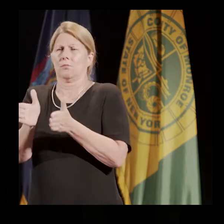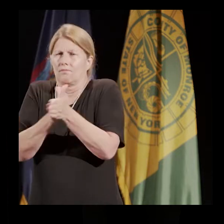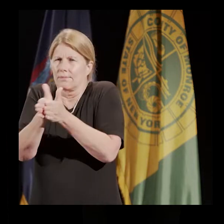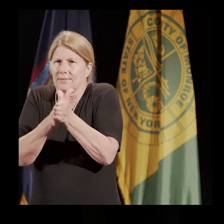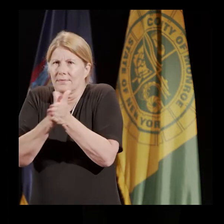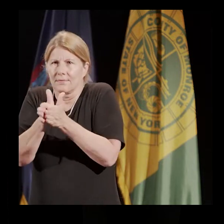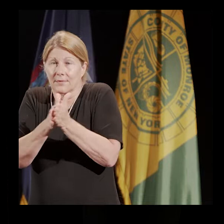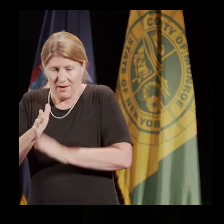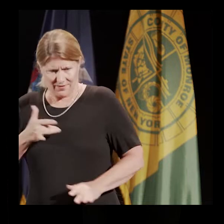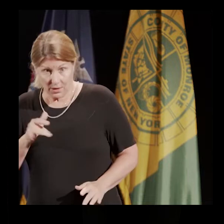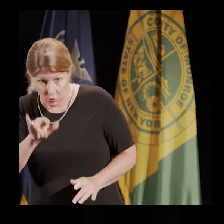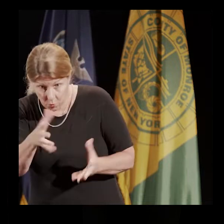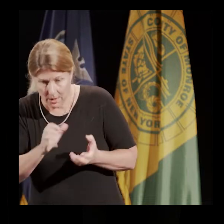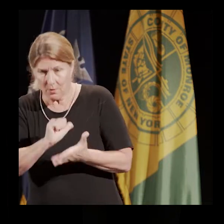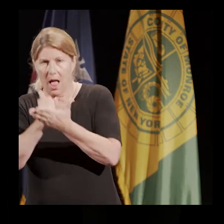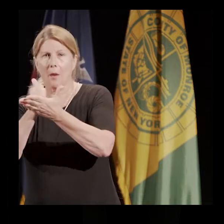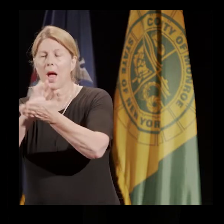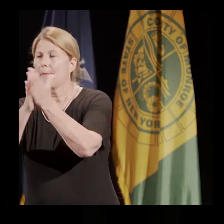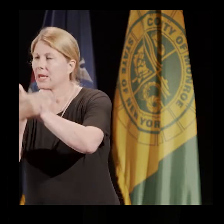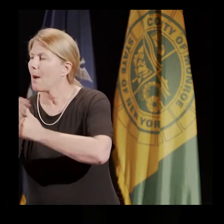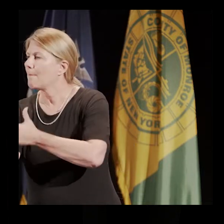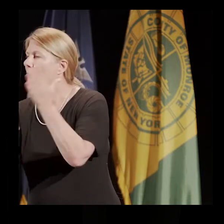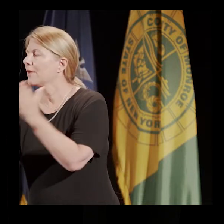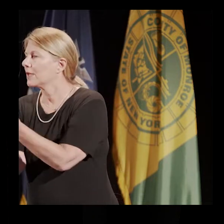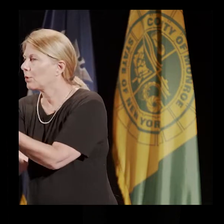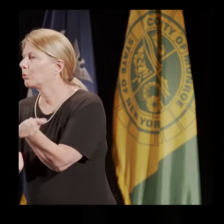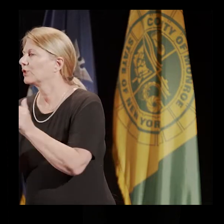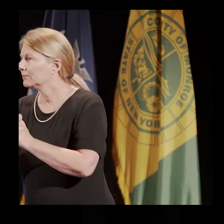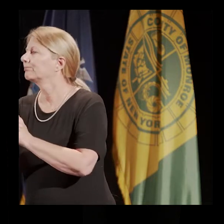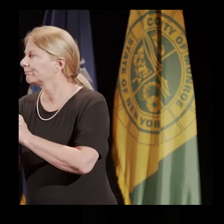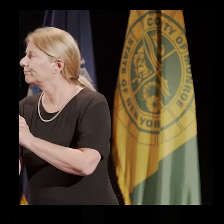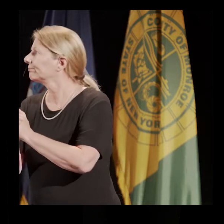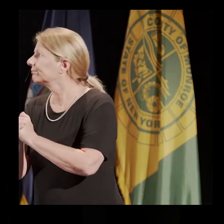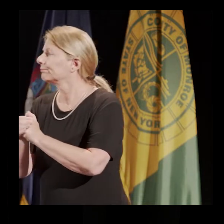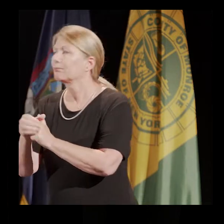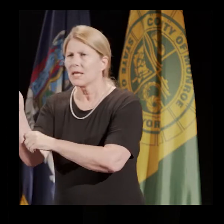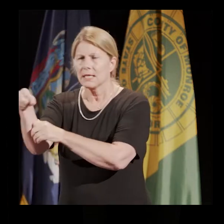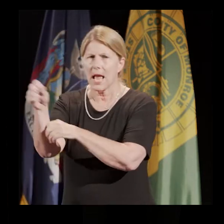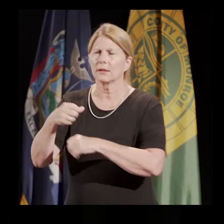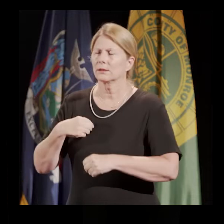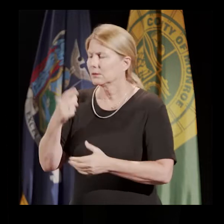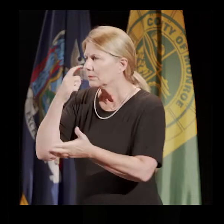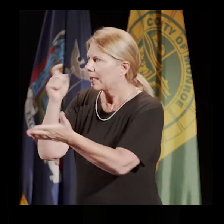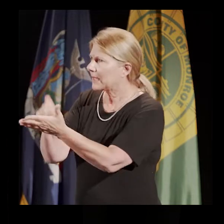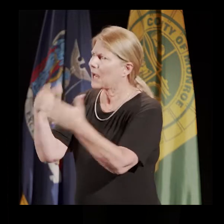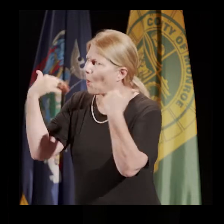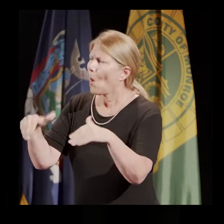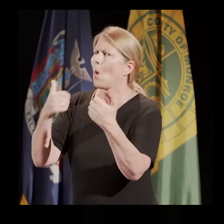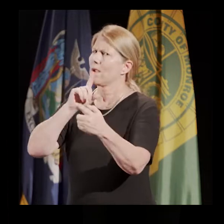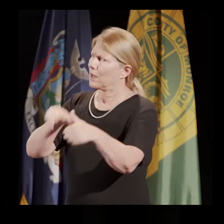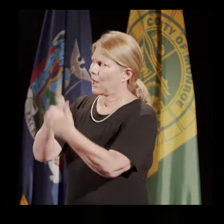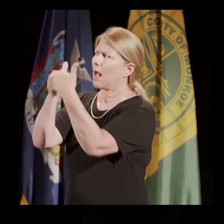to help, to be a part of the solution. Yes, there is an honest recognition of our challenges, violence